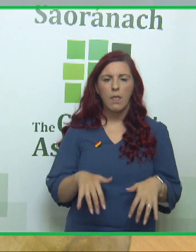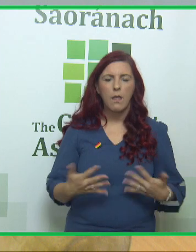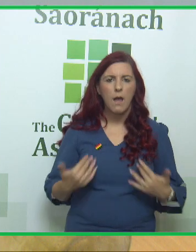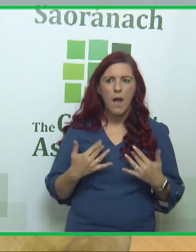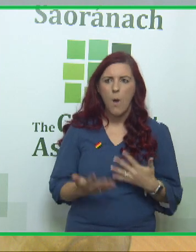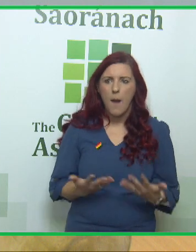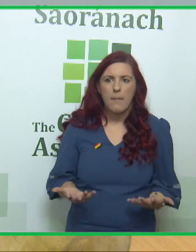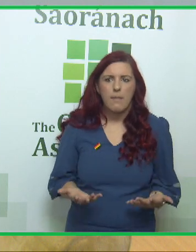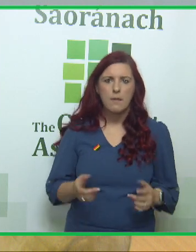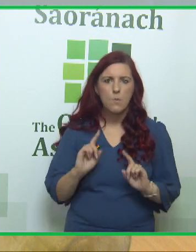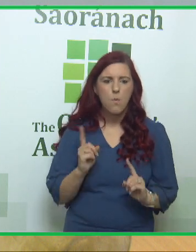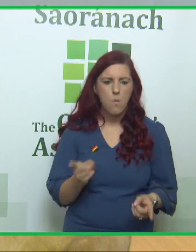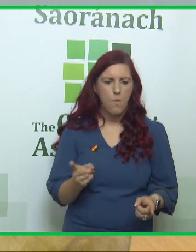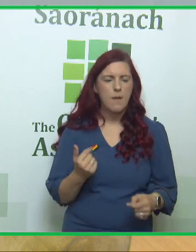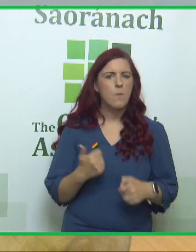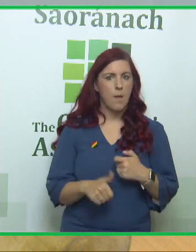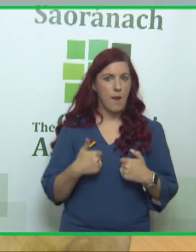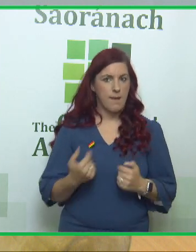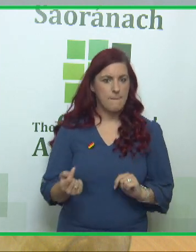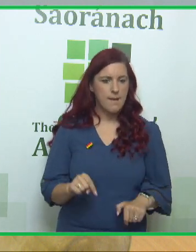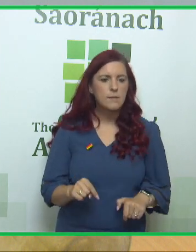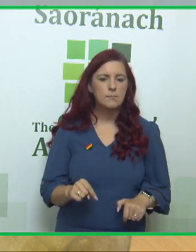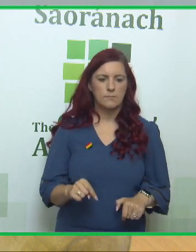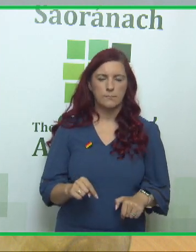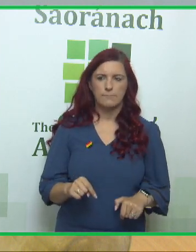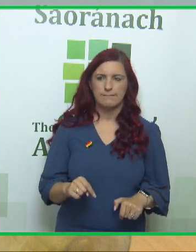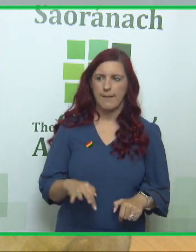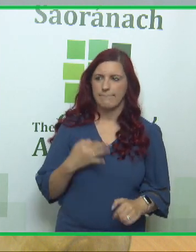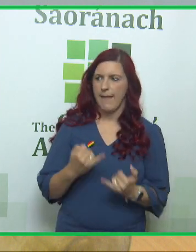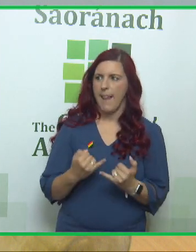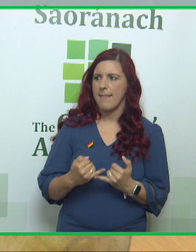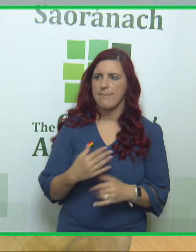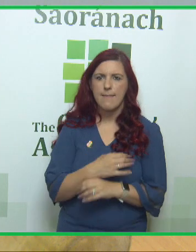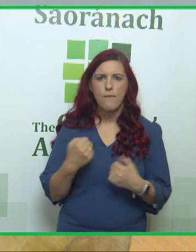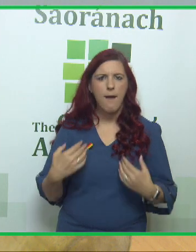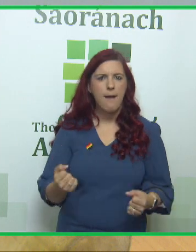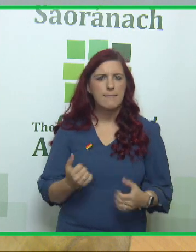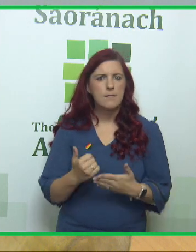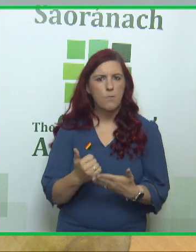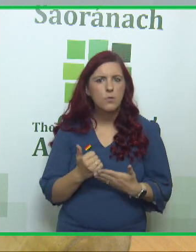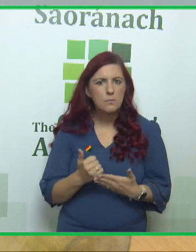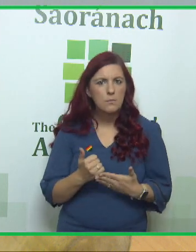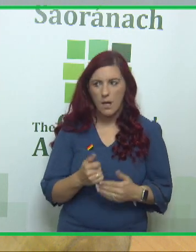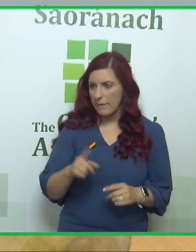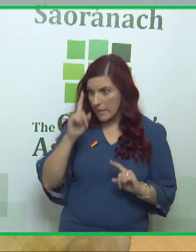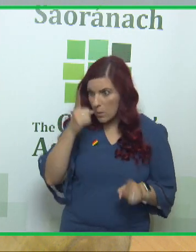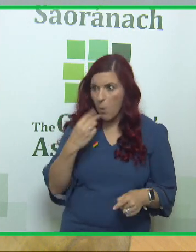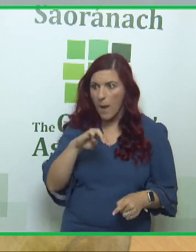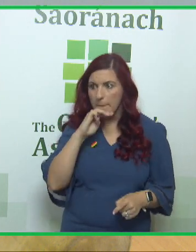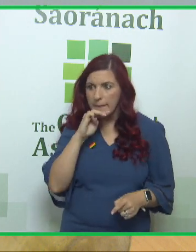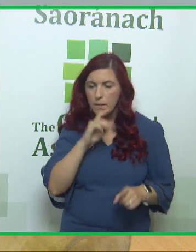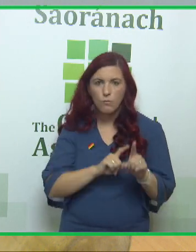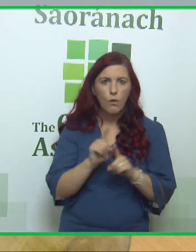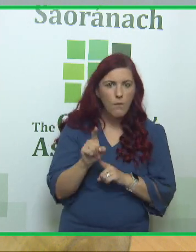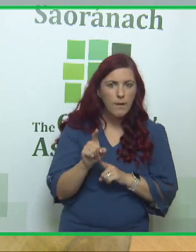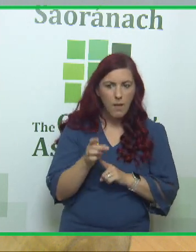And I suppose when I think back, like, I never had support. There was no support. So I didn't know anything about recovery. The way I was living